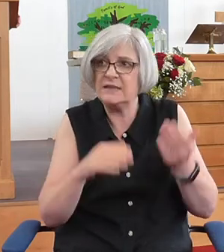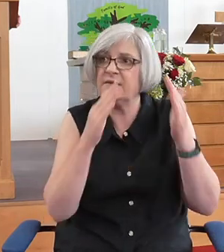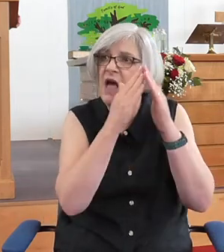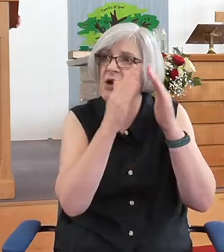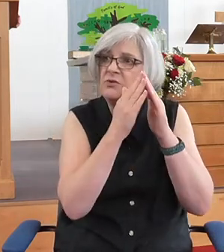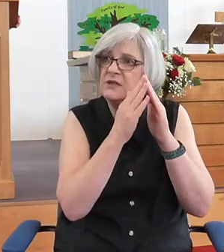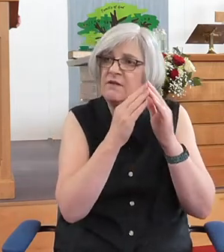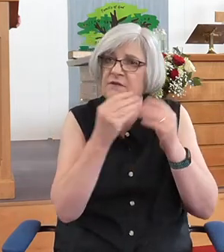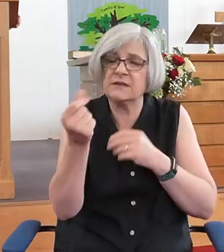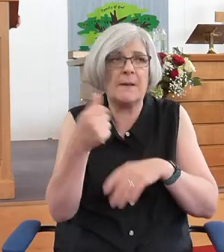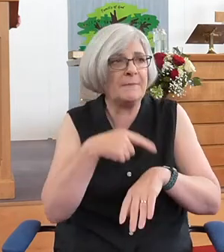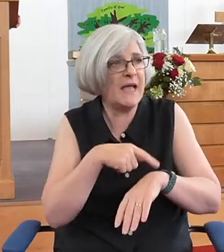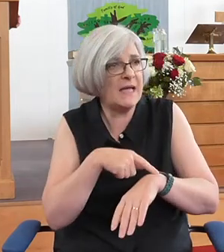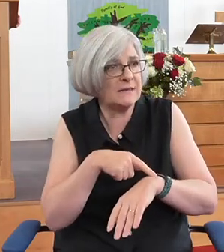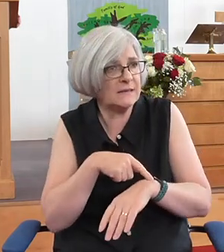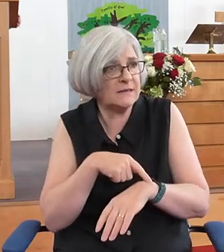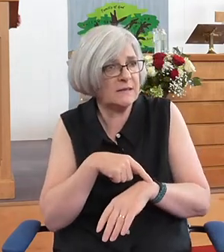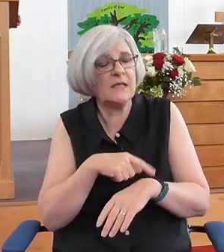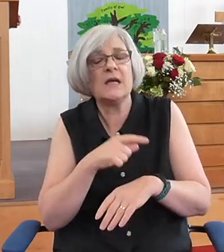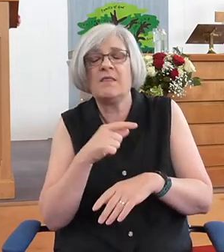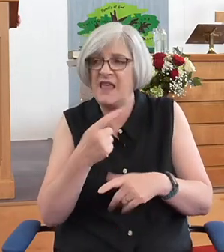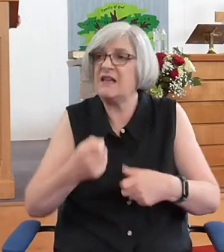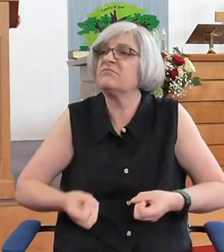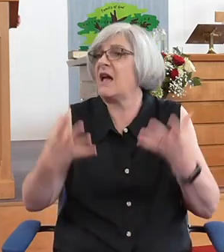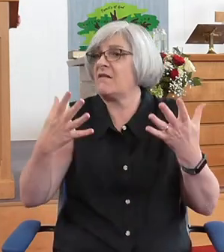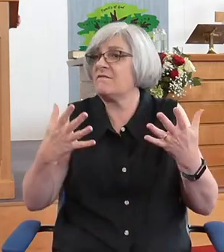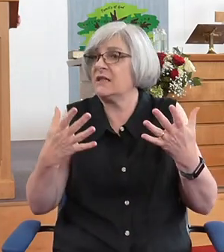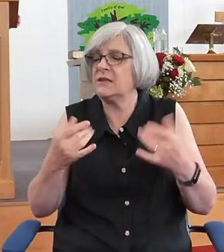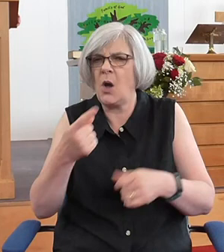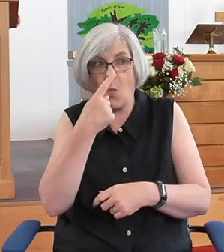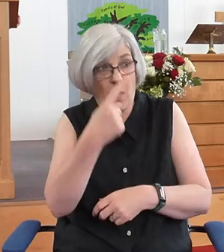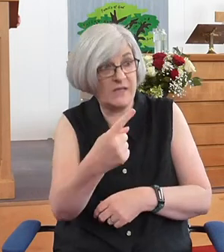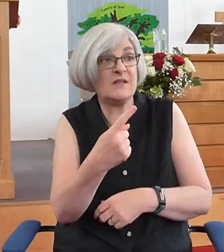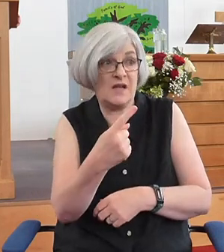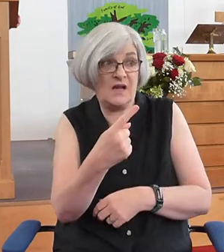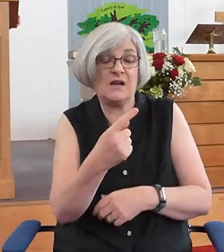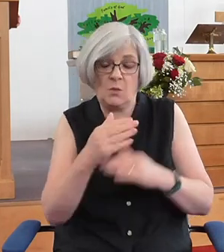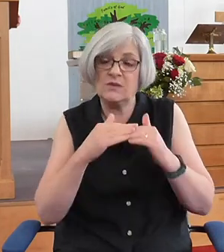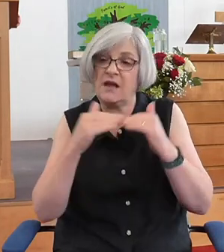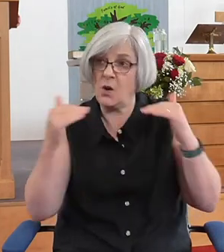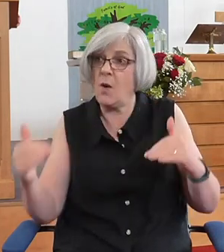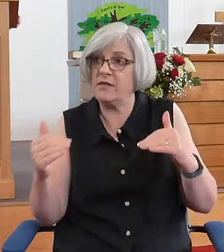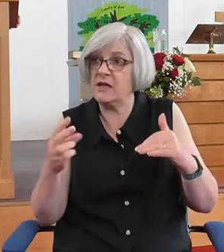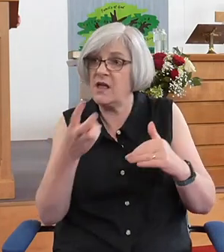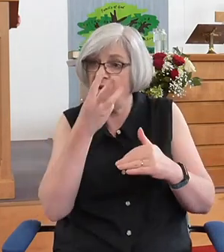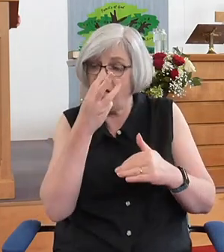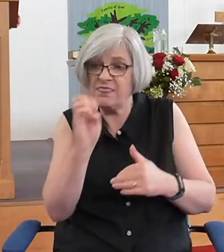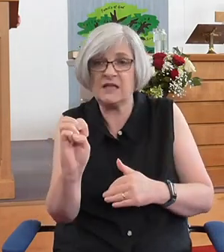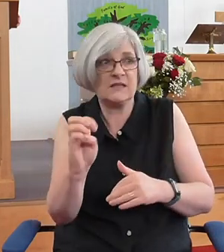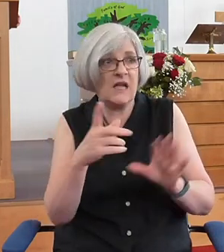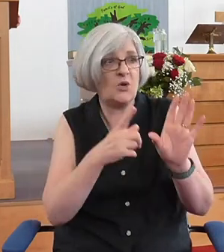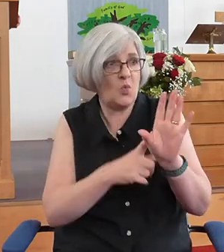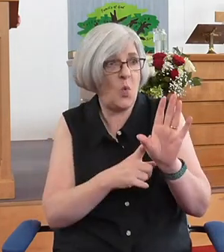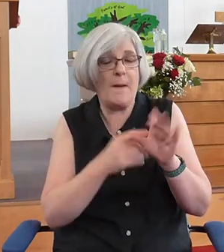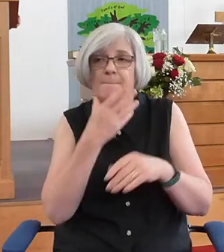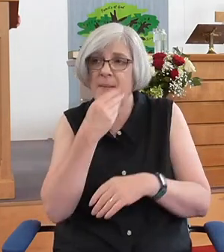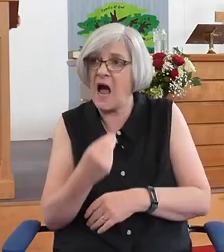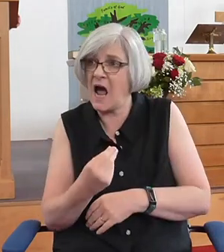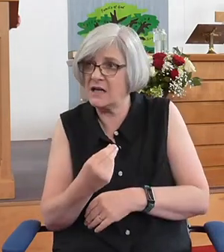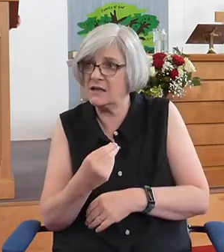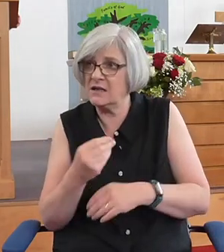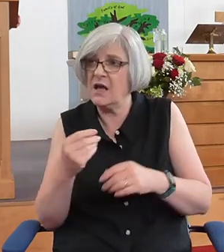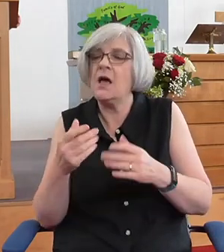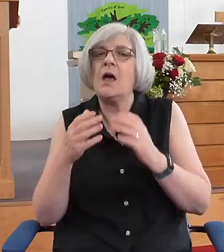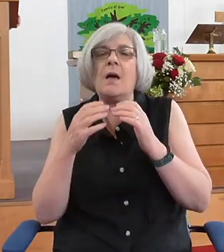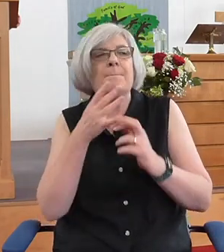then sacrificed. A one-year-old male lamb was the equivalent of a 30-year-old man. Males were